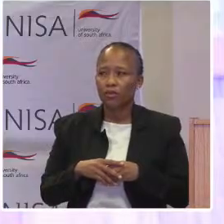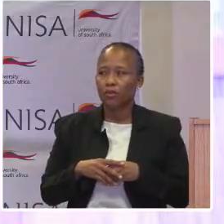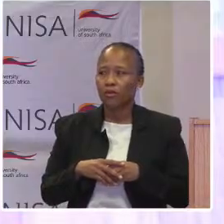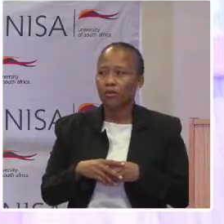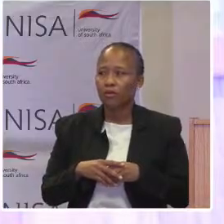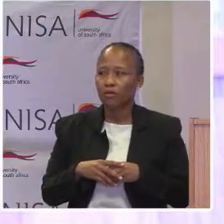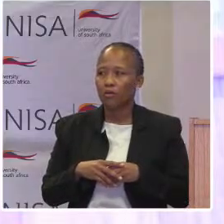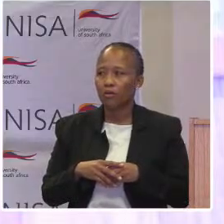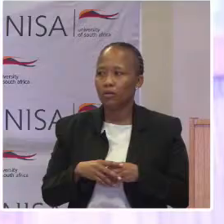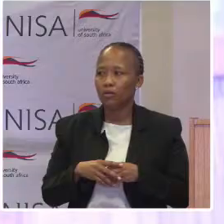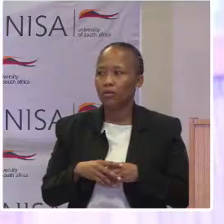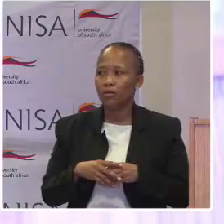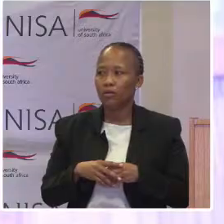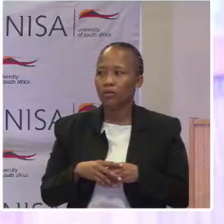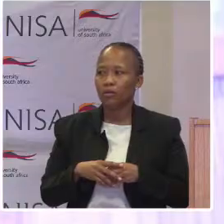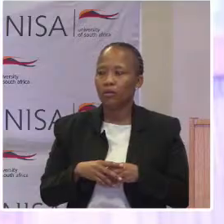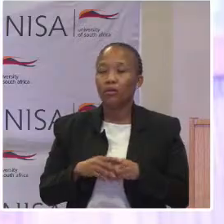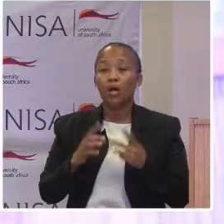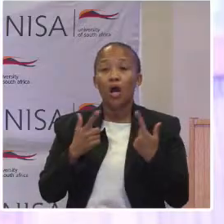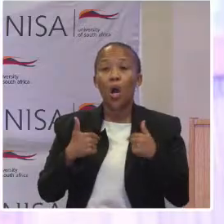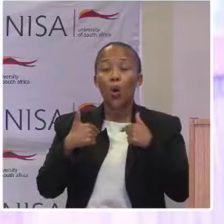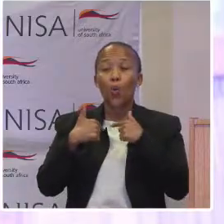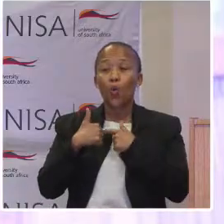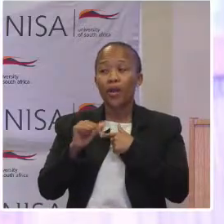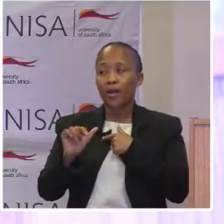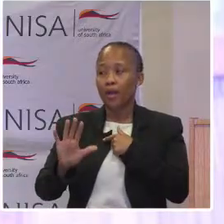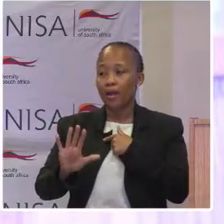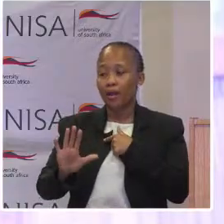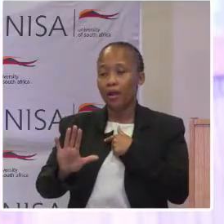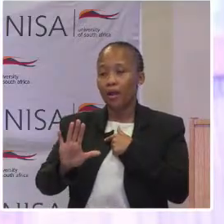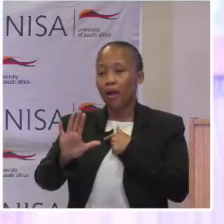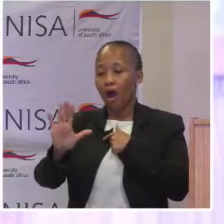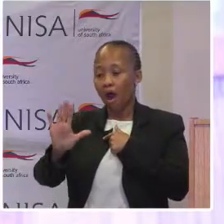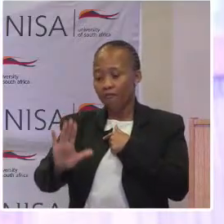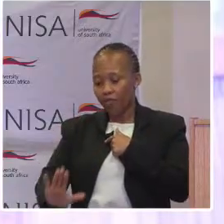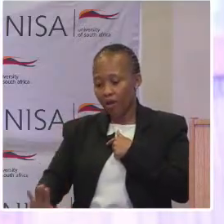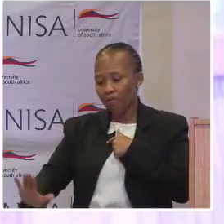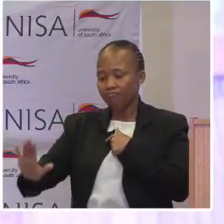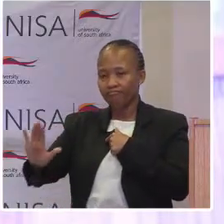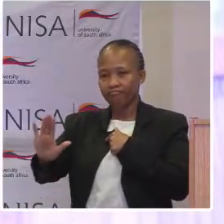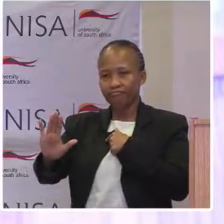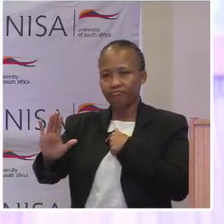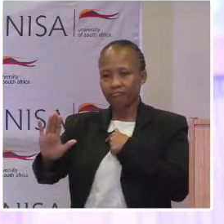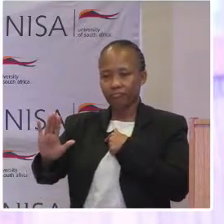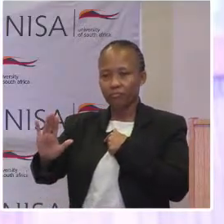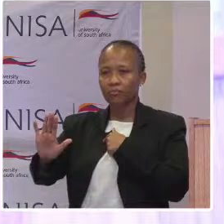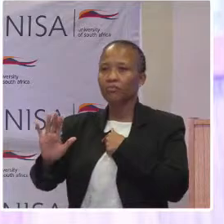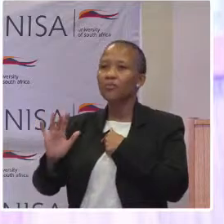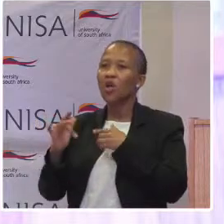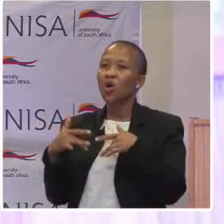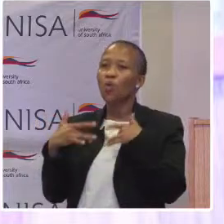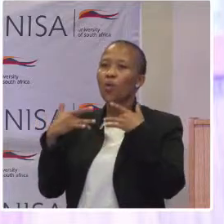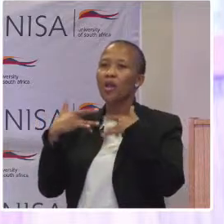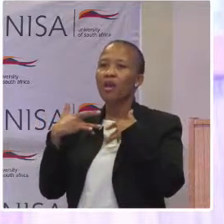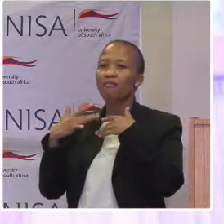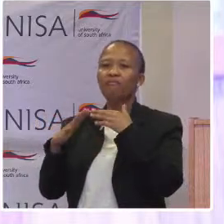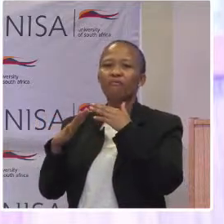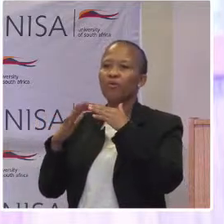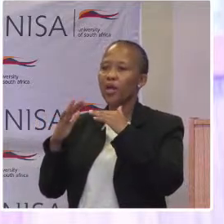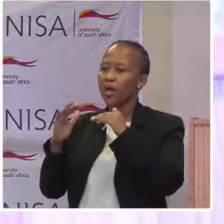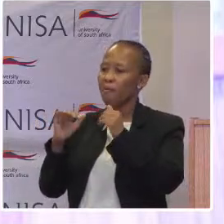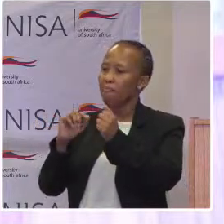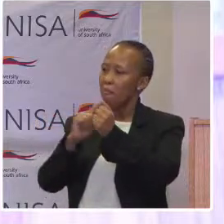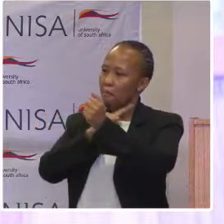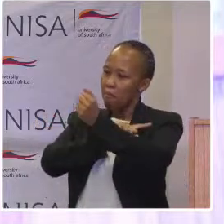we're not able to live up to our mandate. It was last year, Prof, when we were